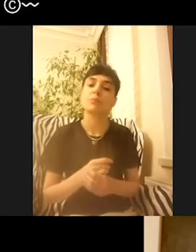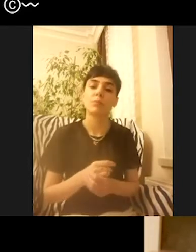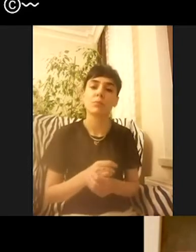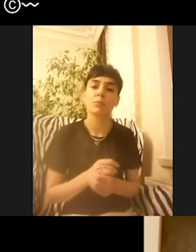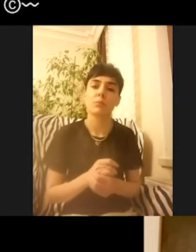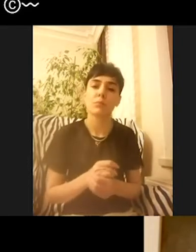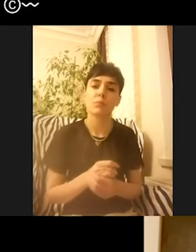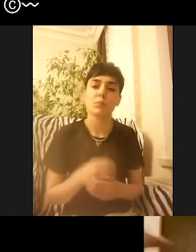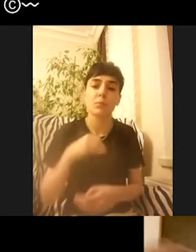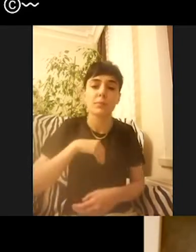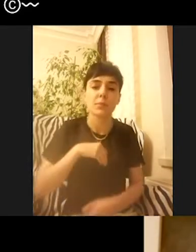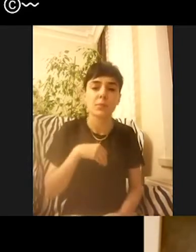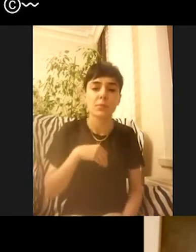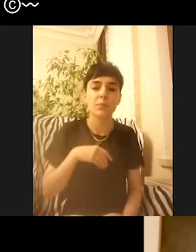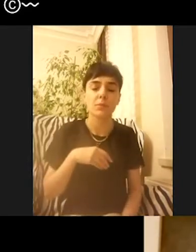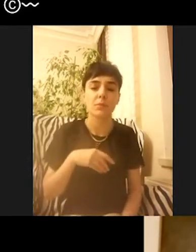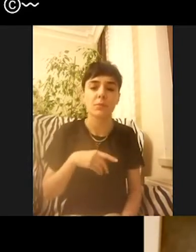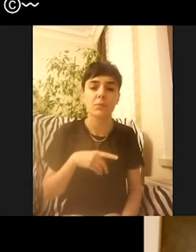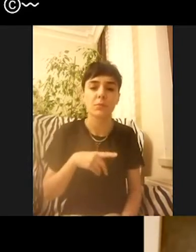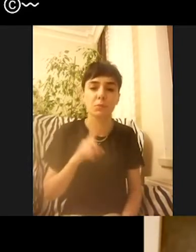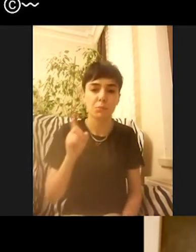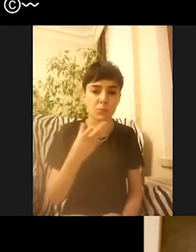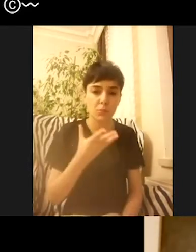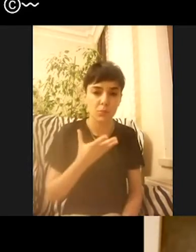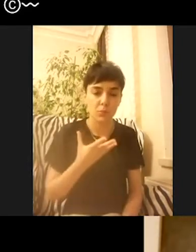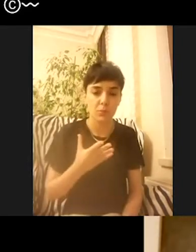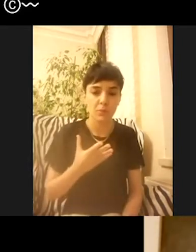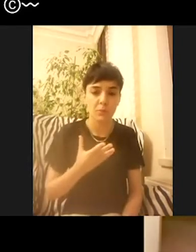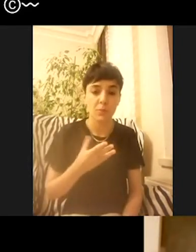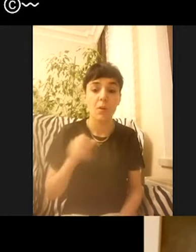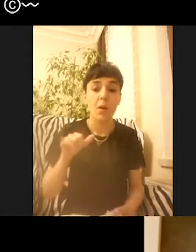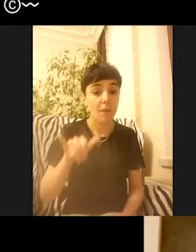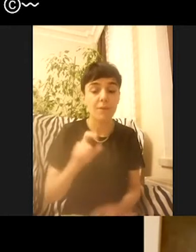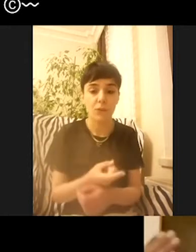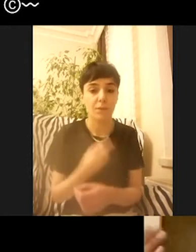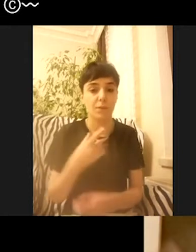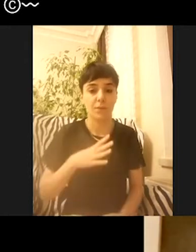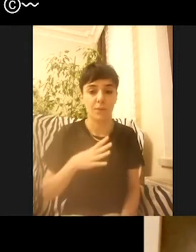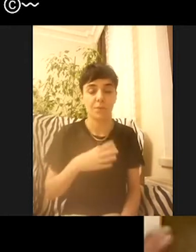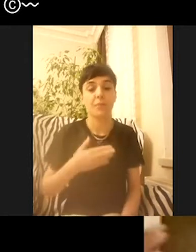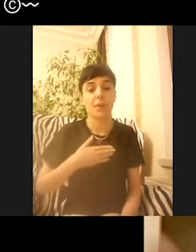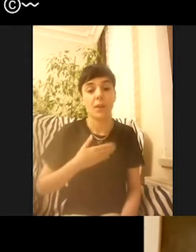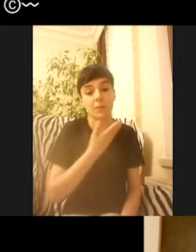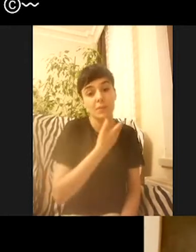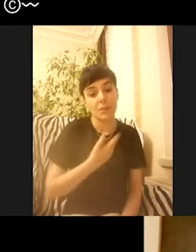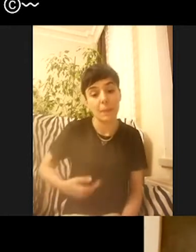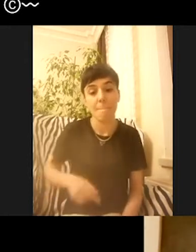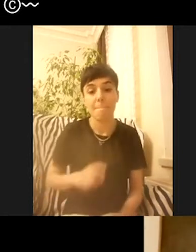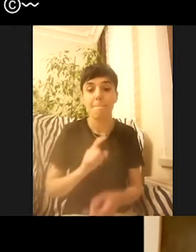that we have to queer our own love, our own way of loving, so we could actually be able to